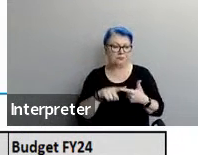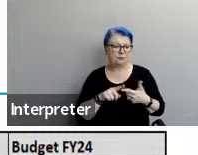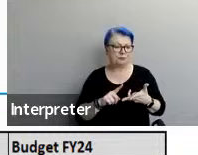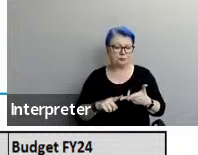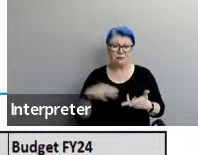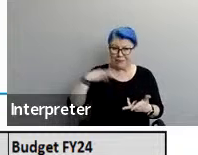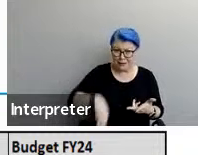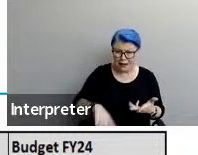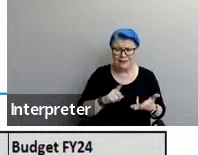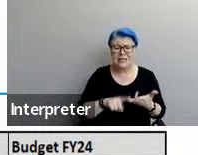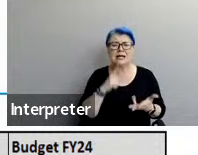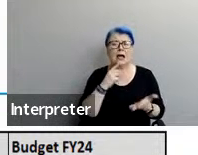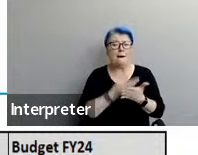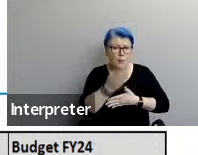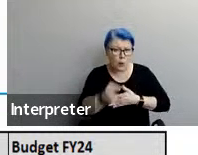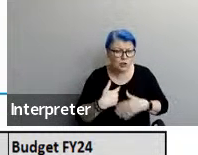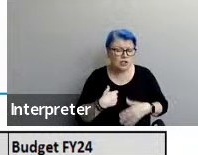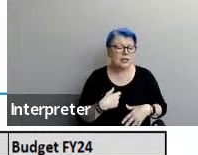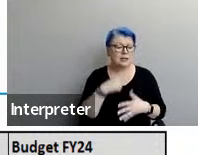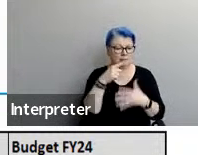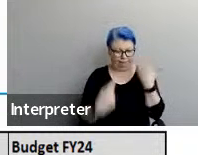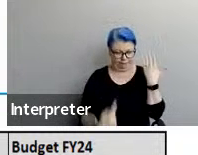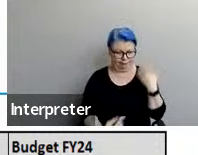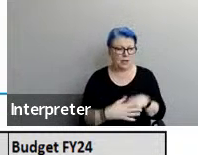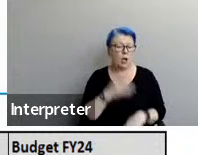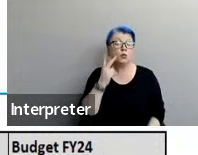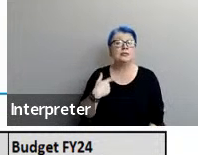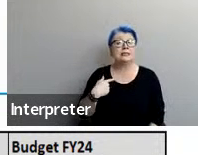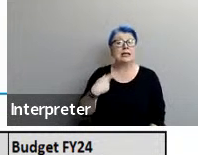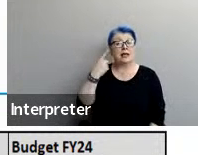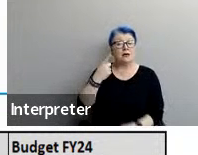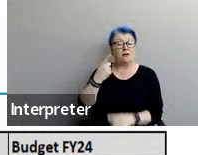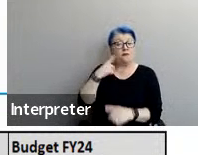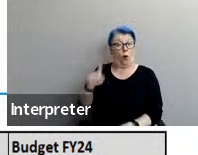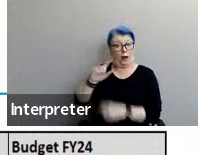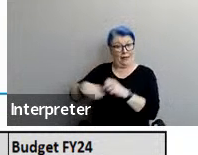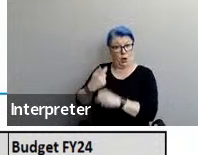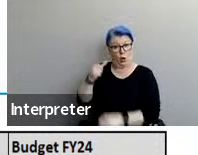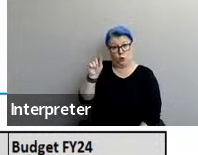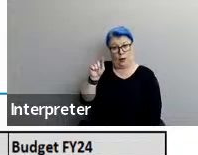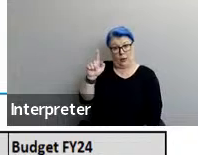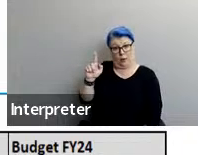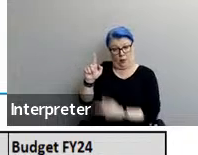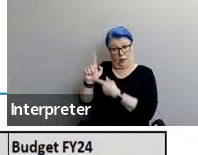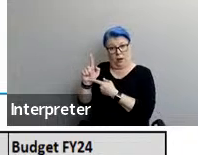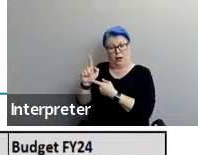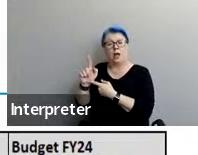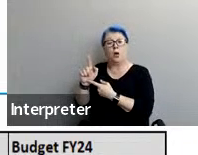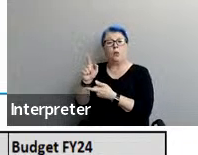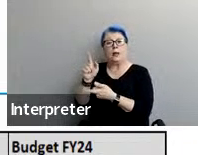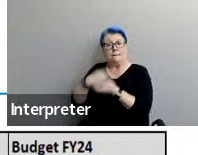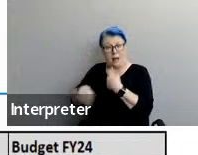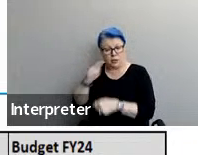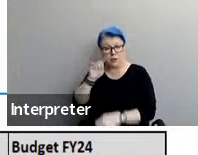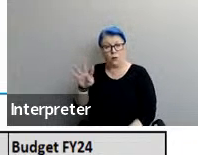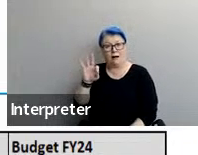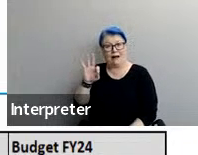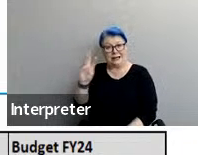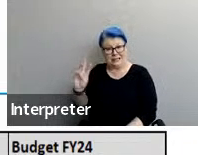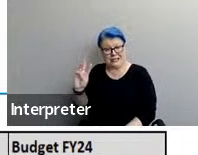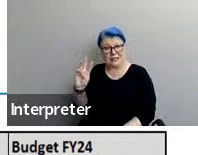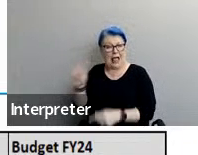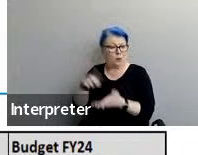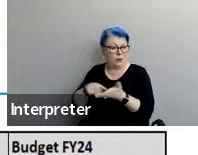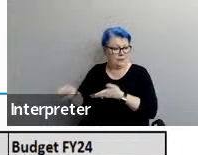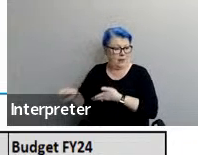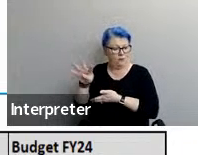supplies, and capital outlay. And so you'll see that budget FY21, we budgeted $496 and spent $459 billion.